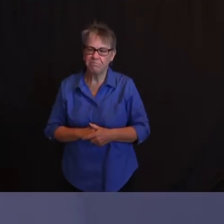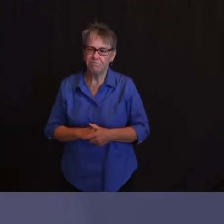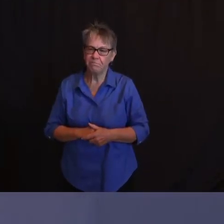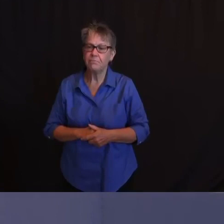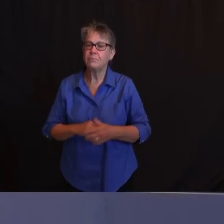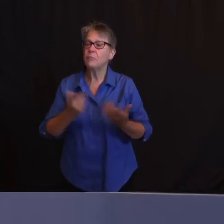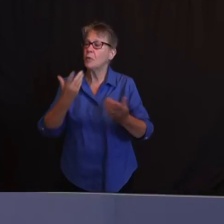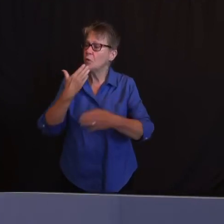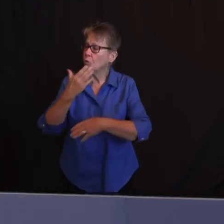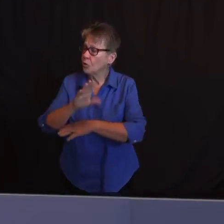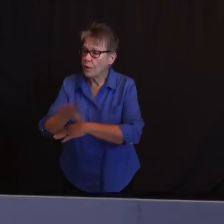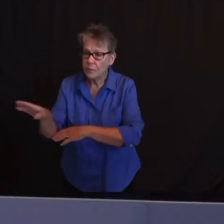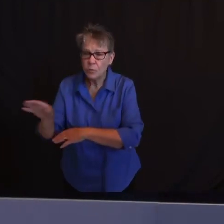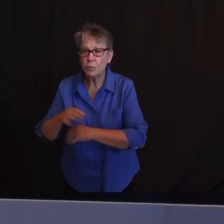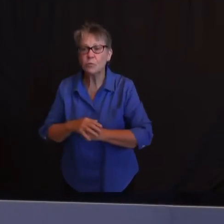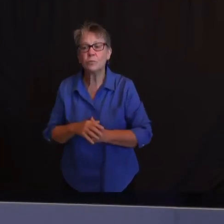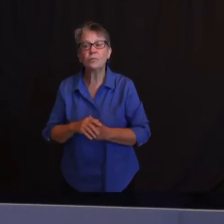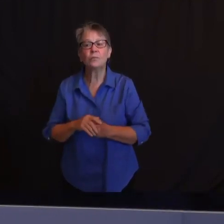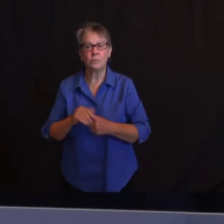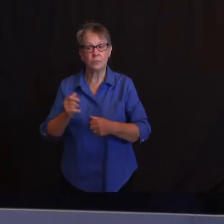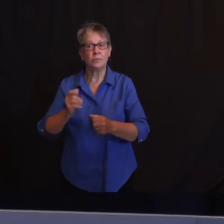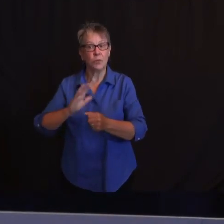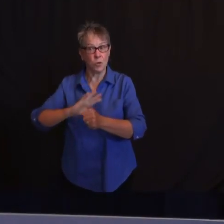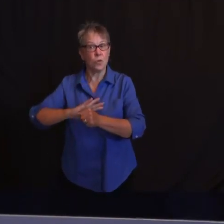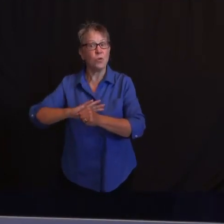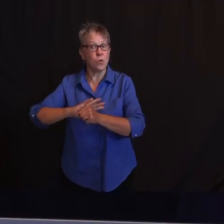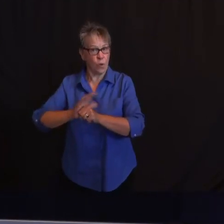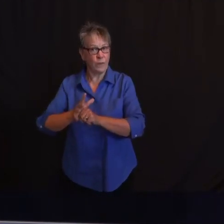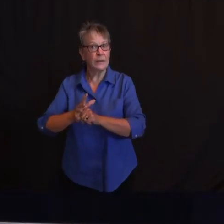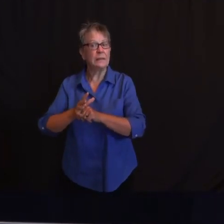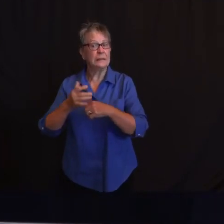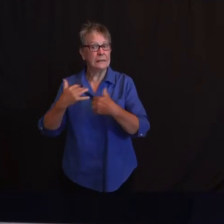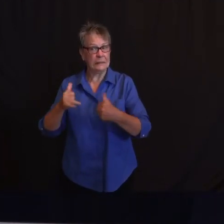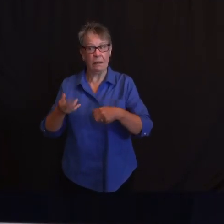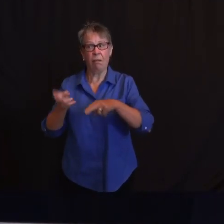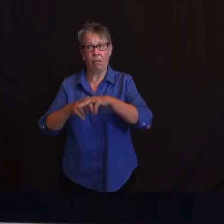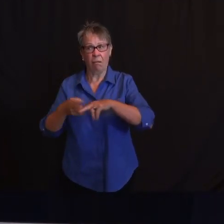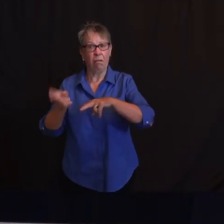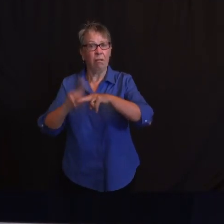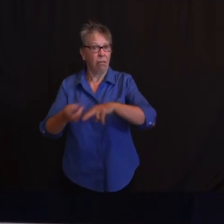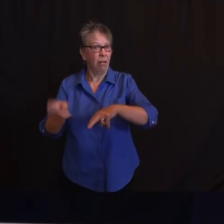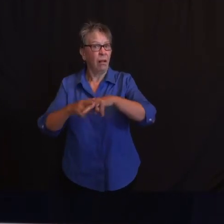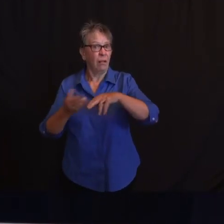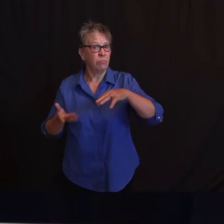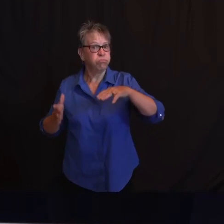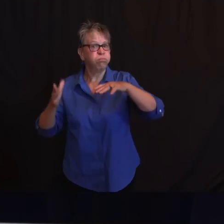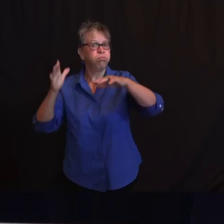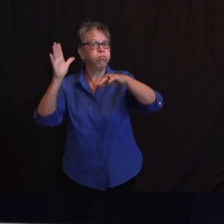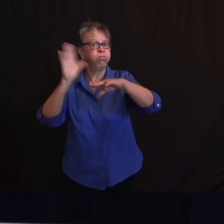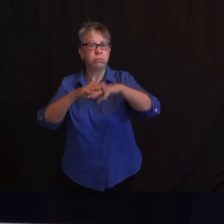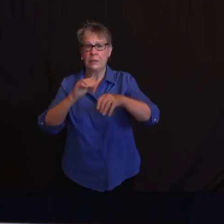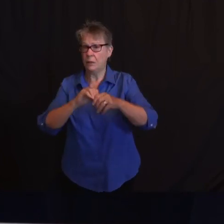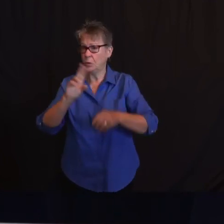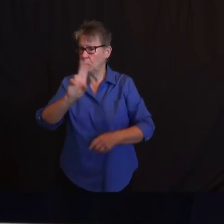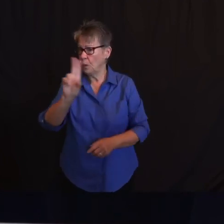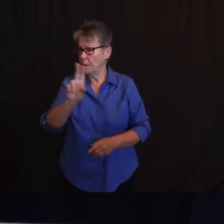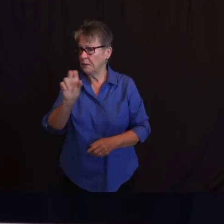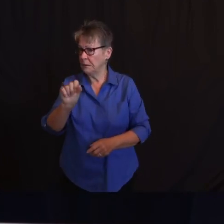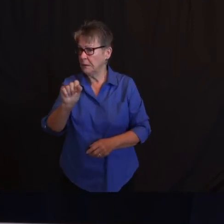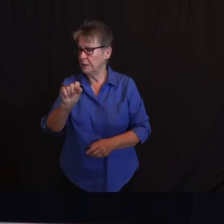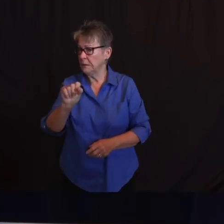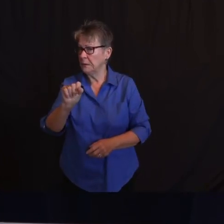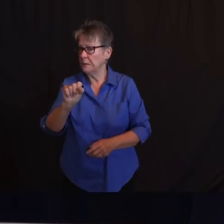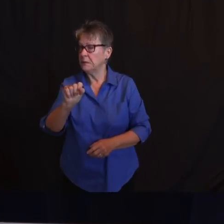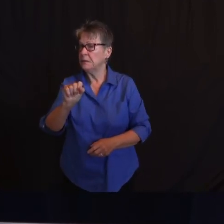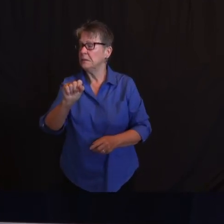COVID-19 infections are rising rapidly in our country, reminding us all that this is not the time to let our guard